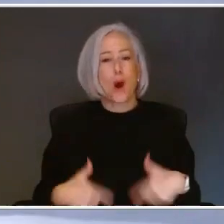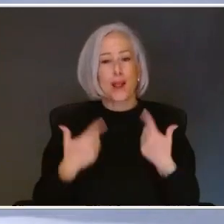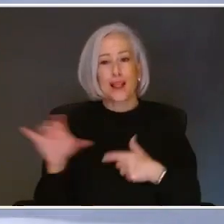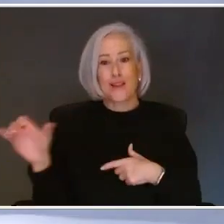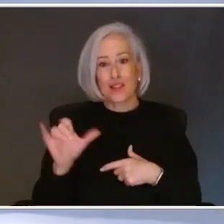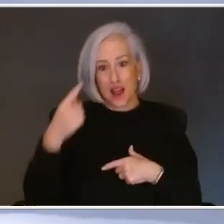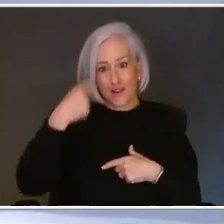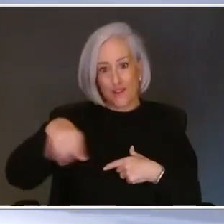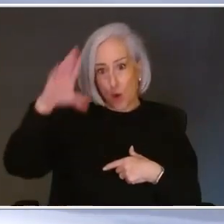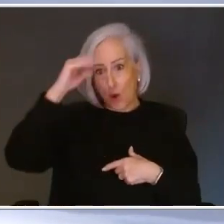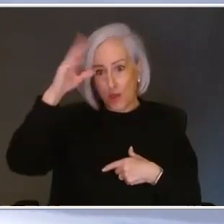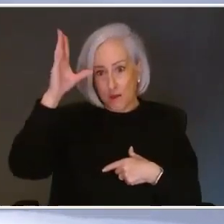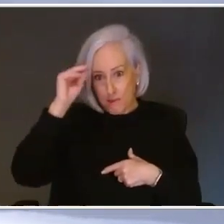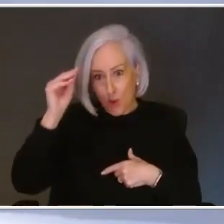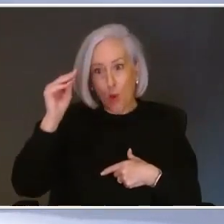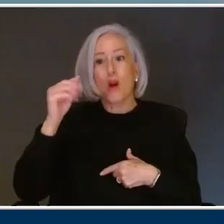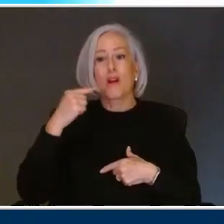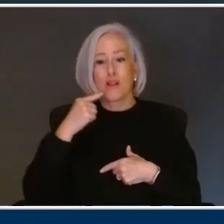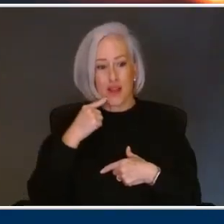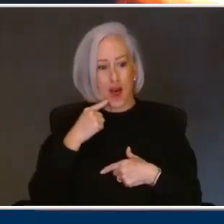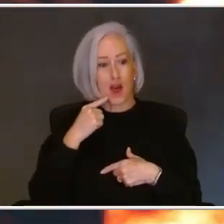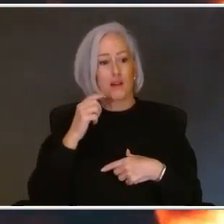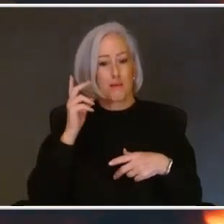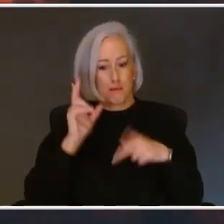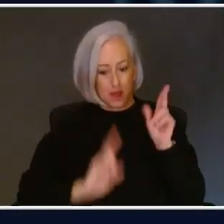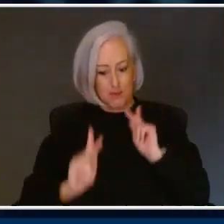made headlines worldwide?